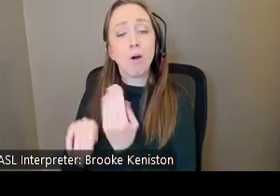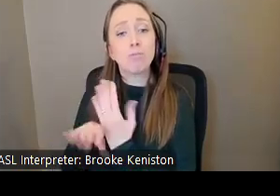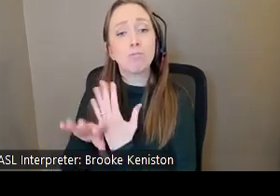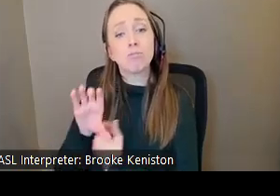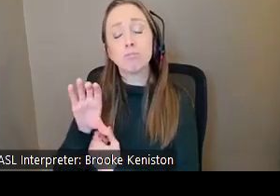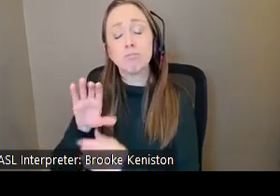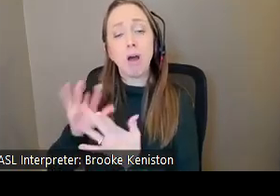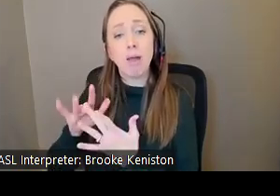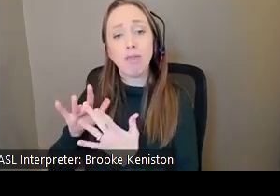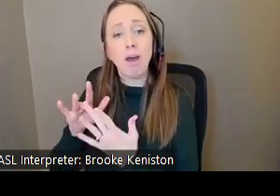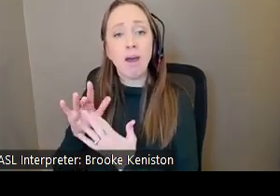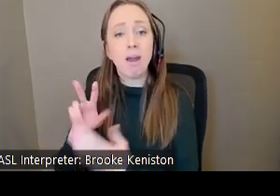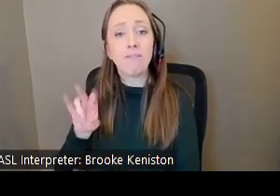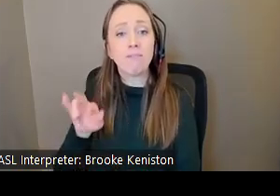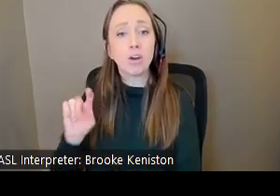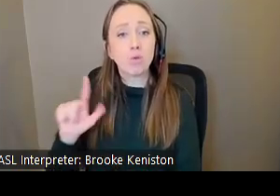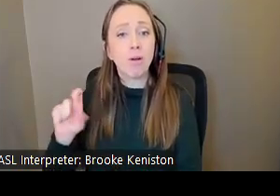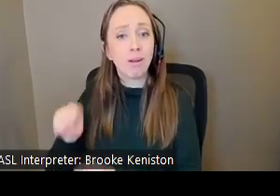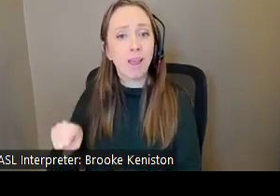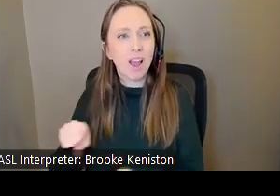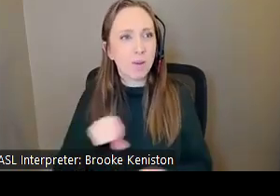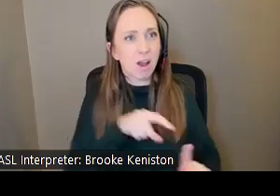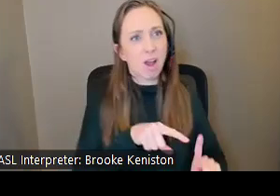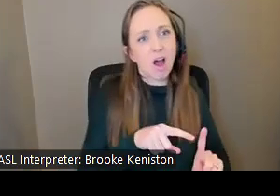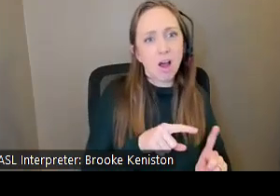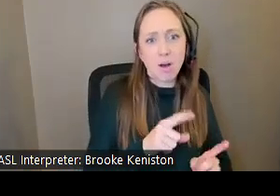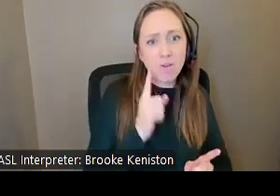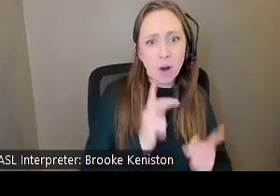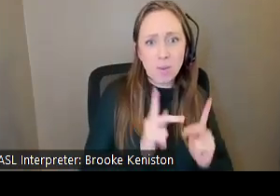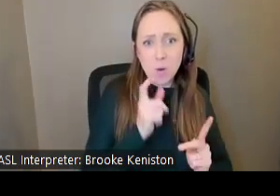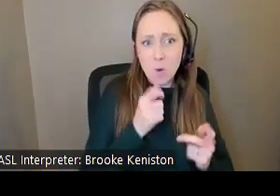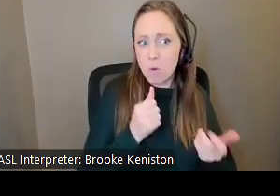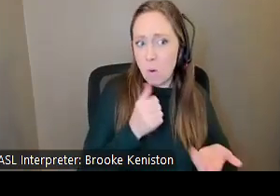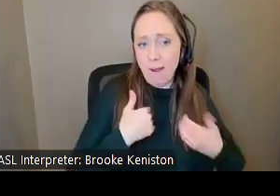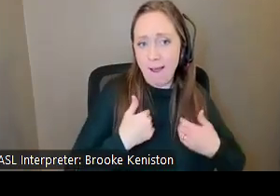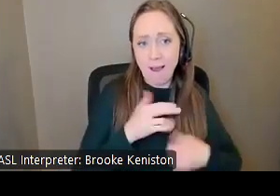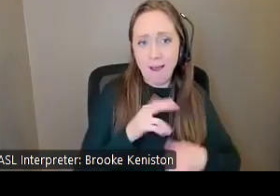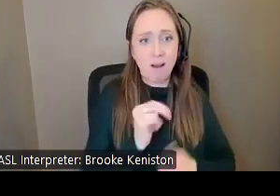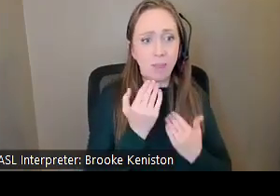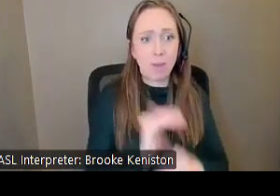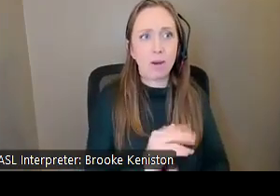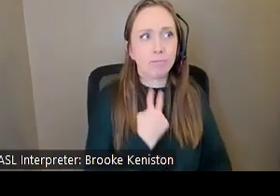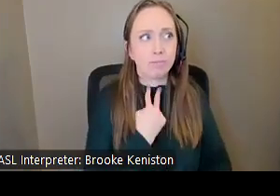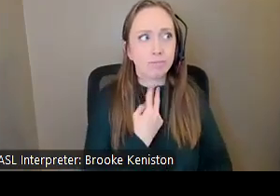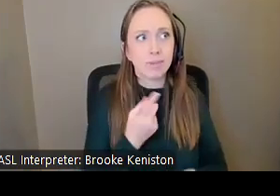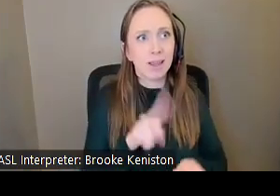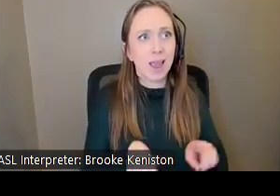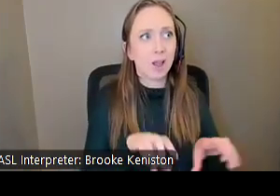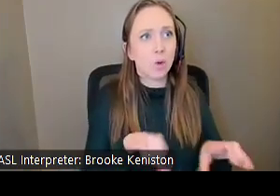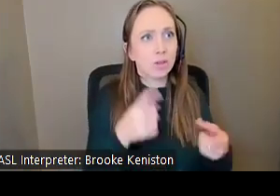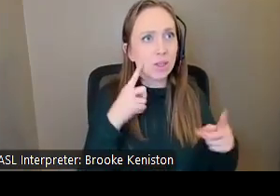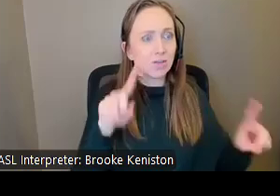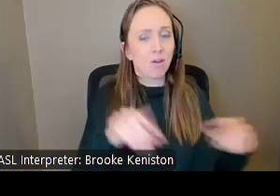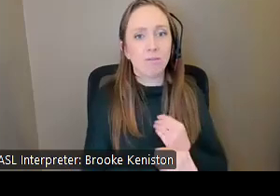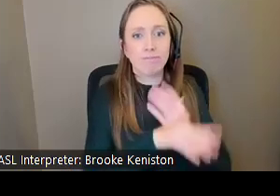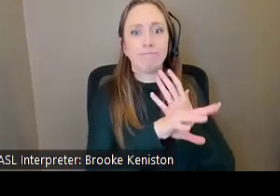is just to really thinking about integrating technology support into primary care with attention to literacy issues. I had a